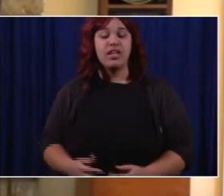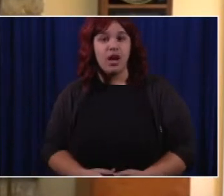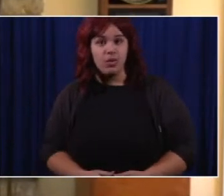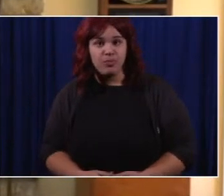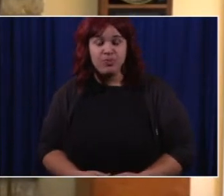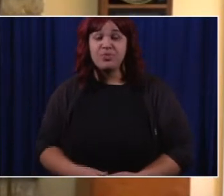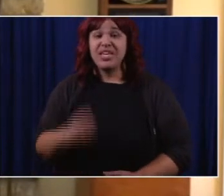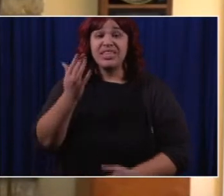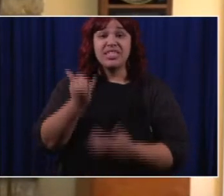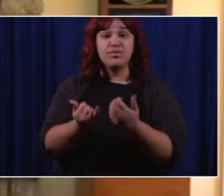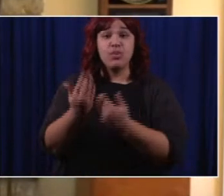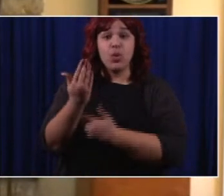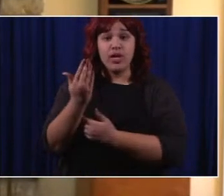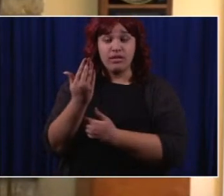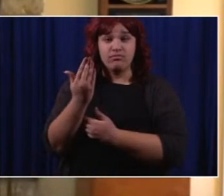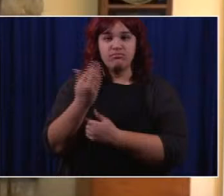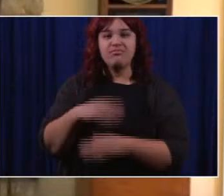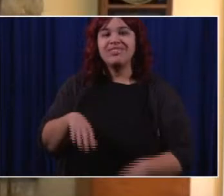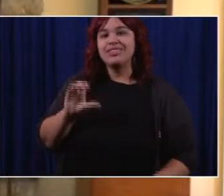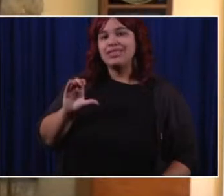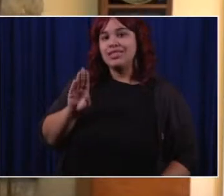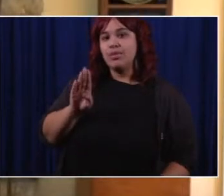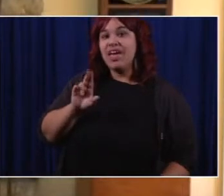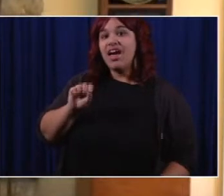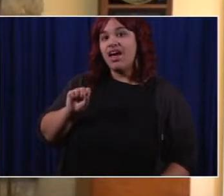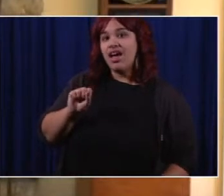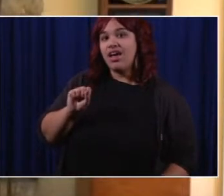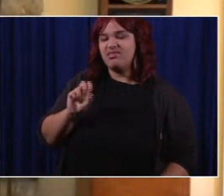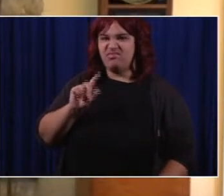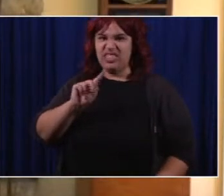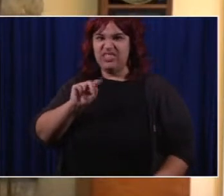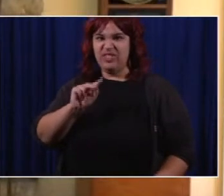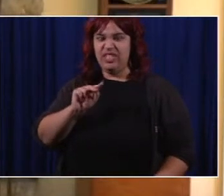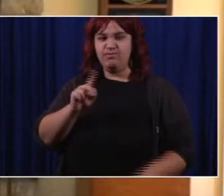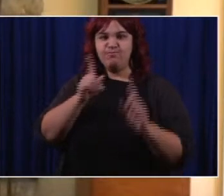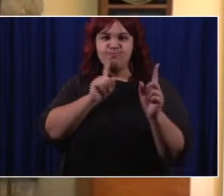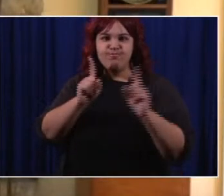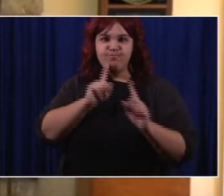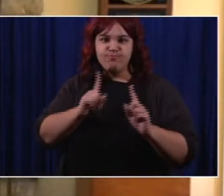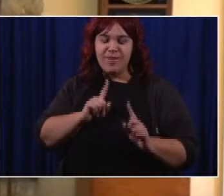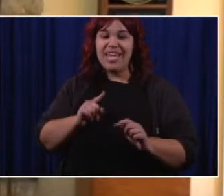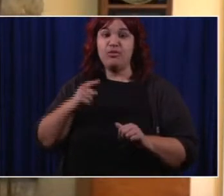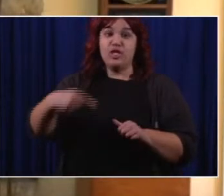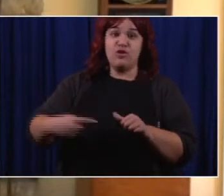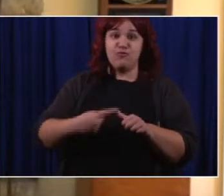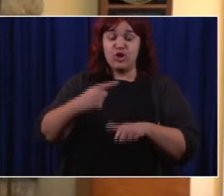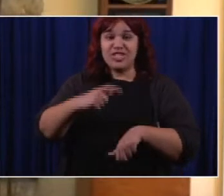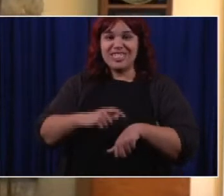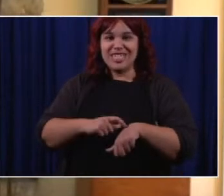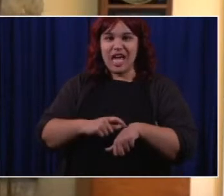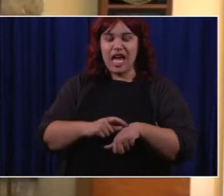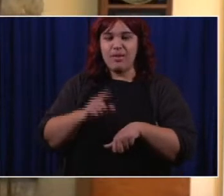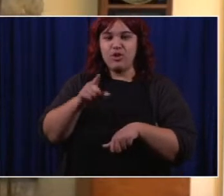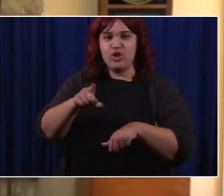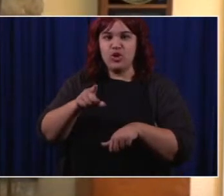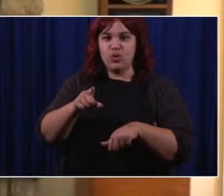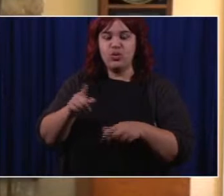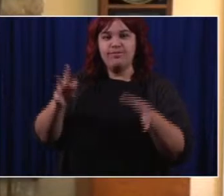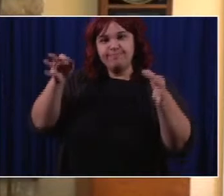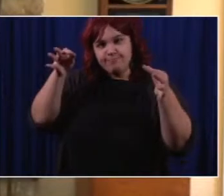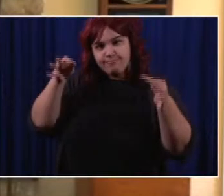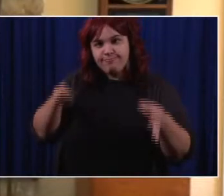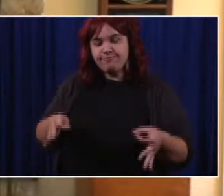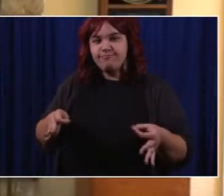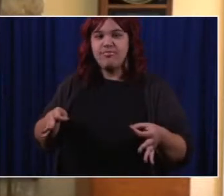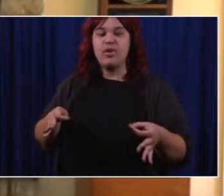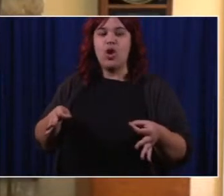this morning in a live interview, and you talked about it was the first time you've put a number on what you think our first delivery